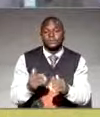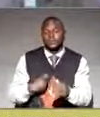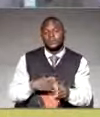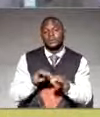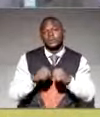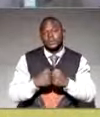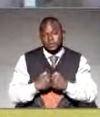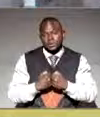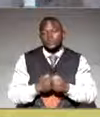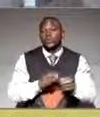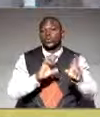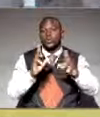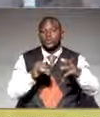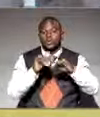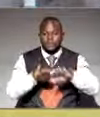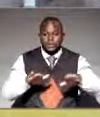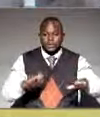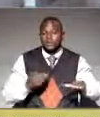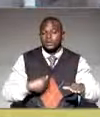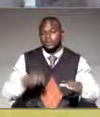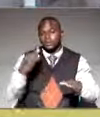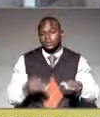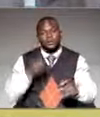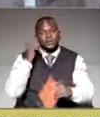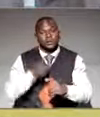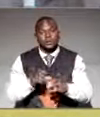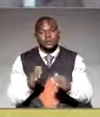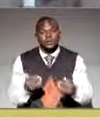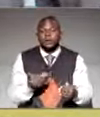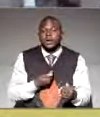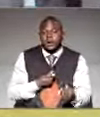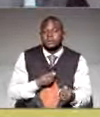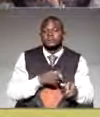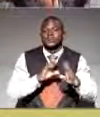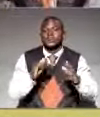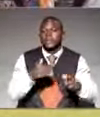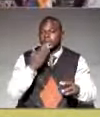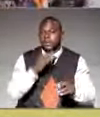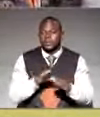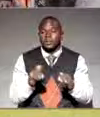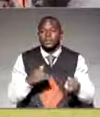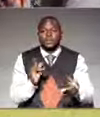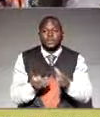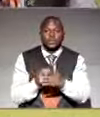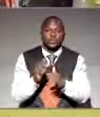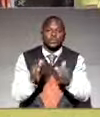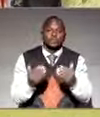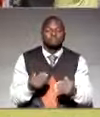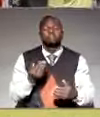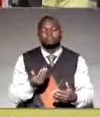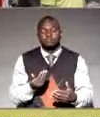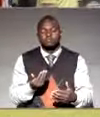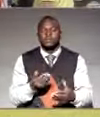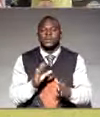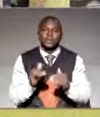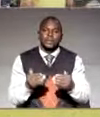with integrated markets. All of these things make it difficult to have reliable incomes. This is an opportunity, is a